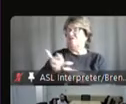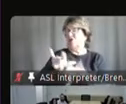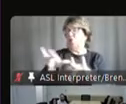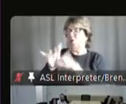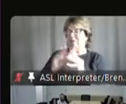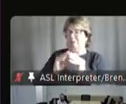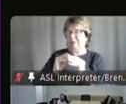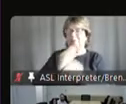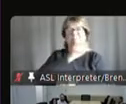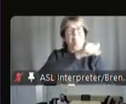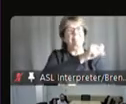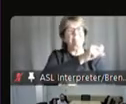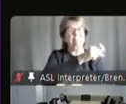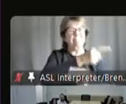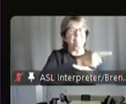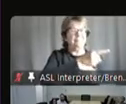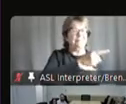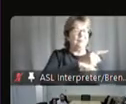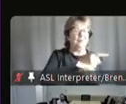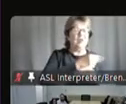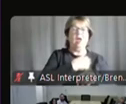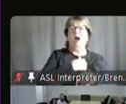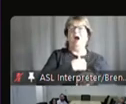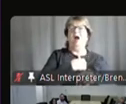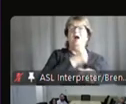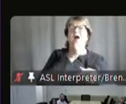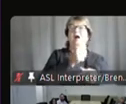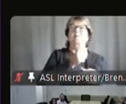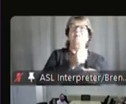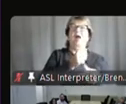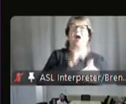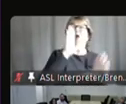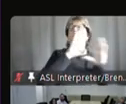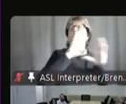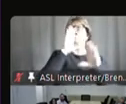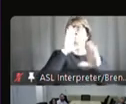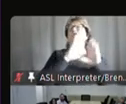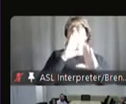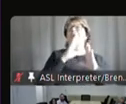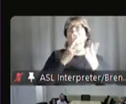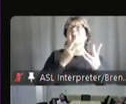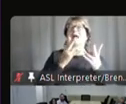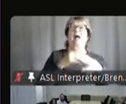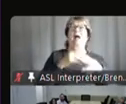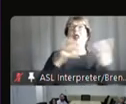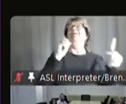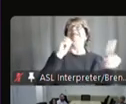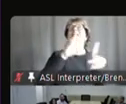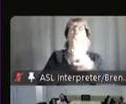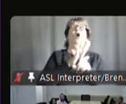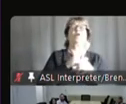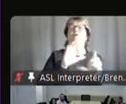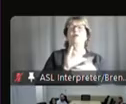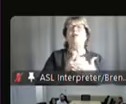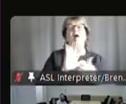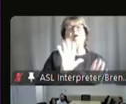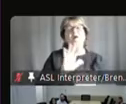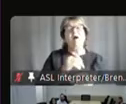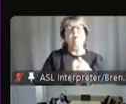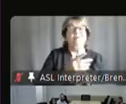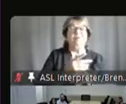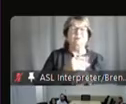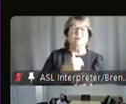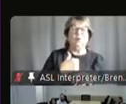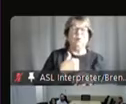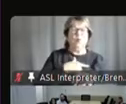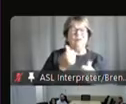Yeah, and I'm not worried about some great exposure from doing it. We explicitly try to not